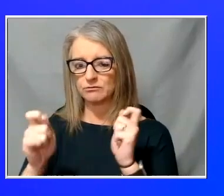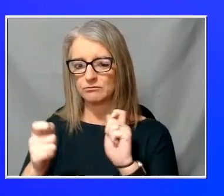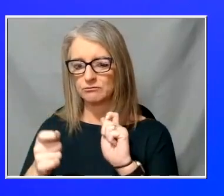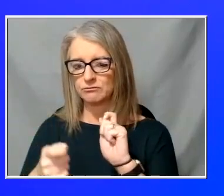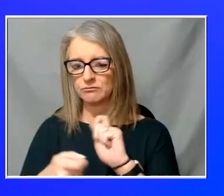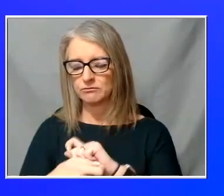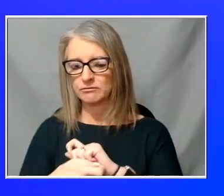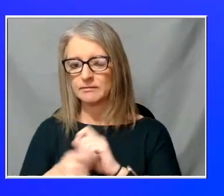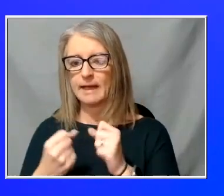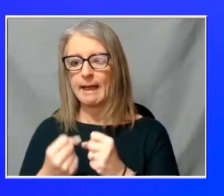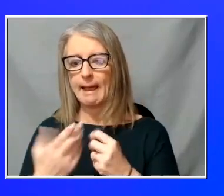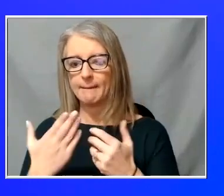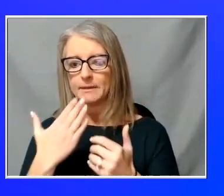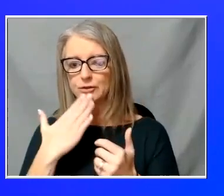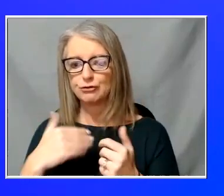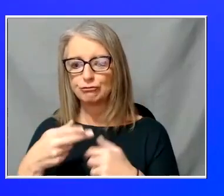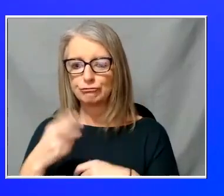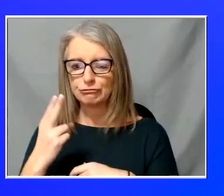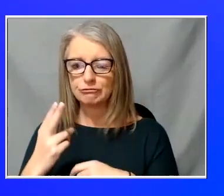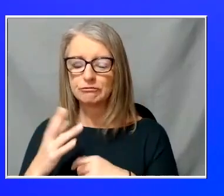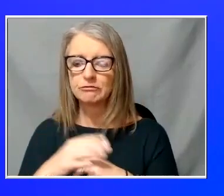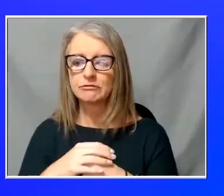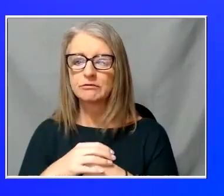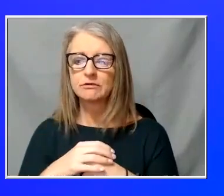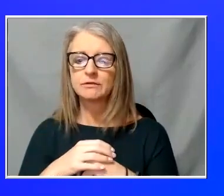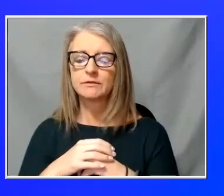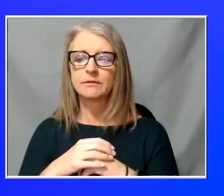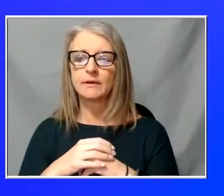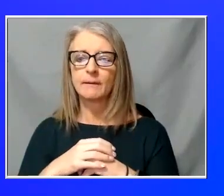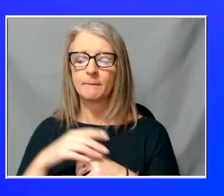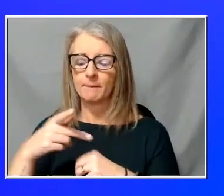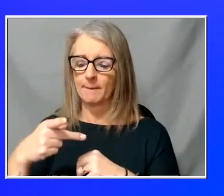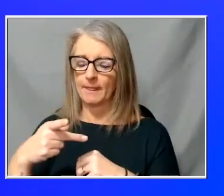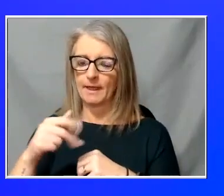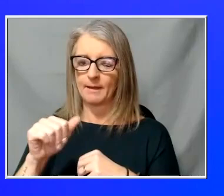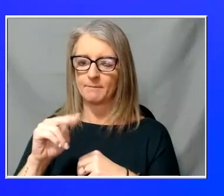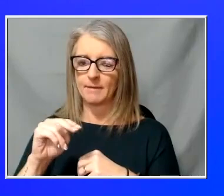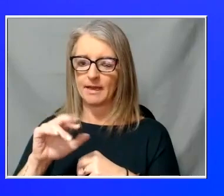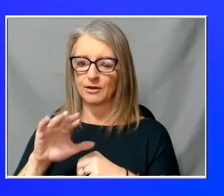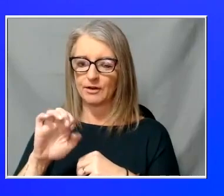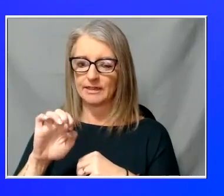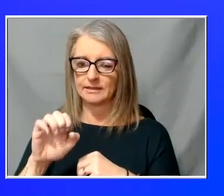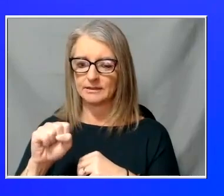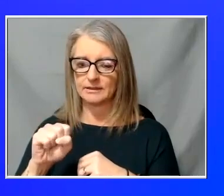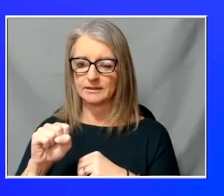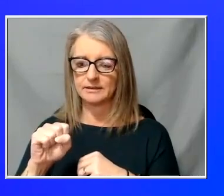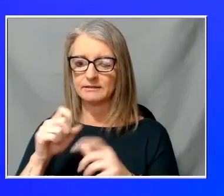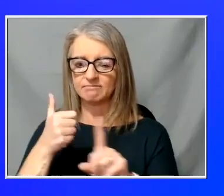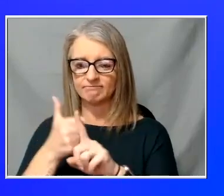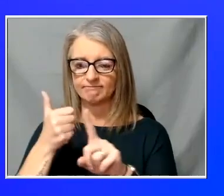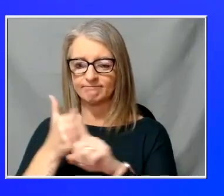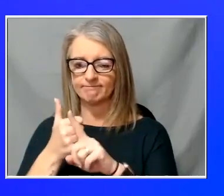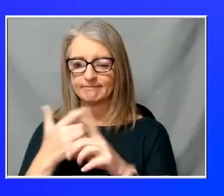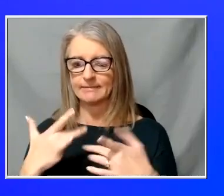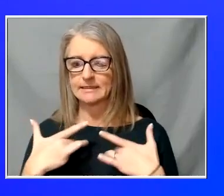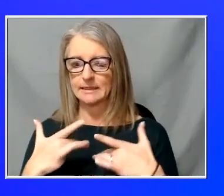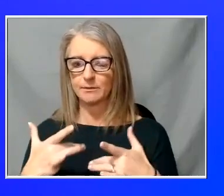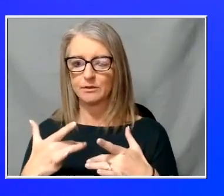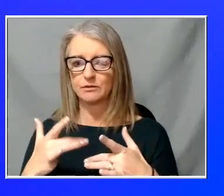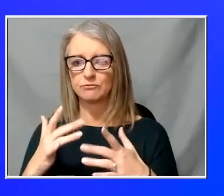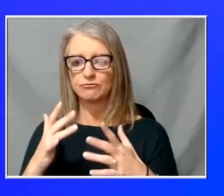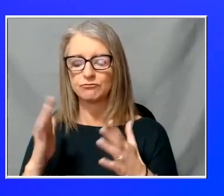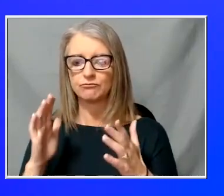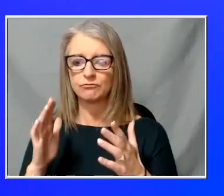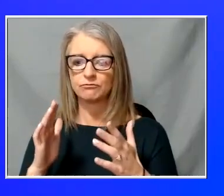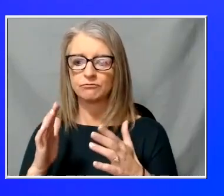your blood sugar rise. The pancreas, our organ, typically will produce more insulin or